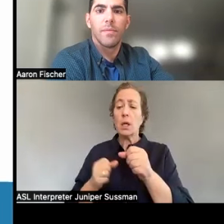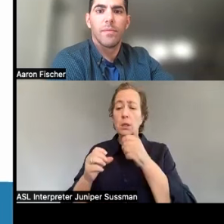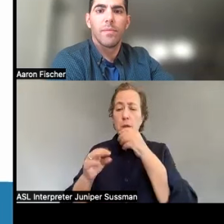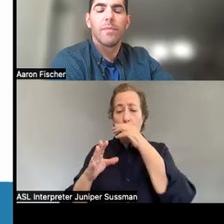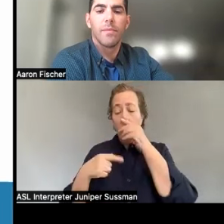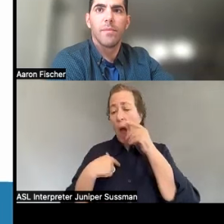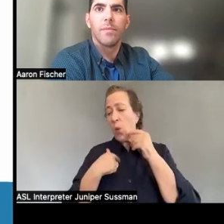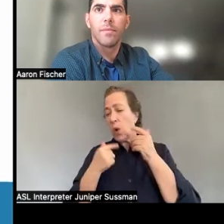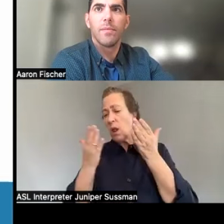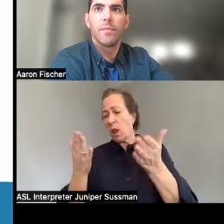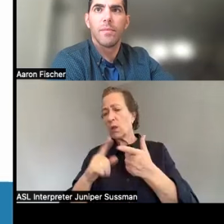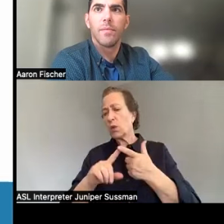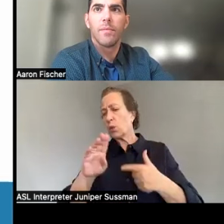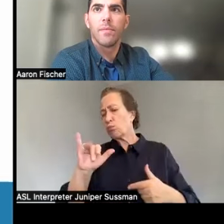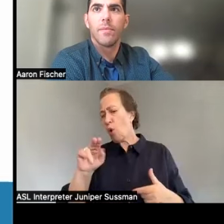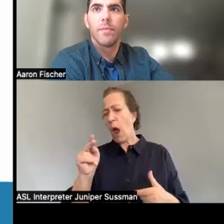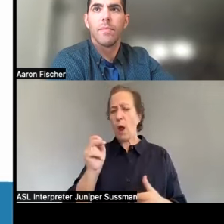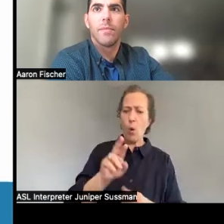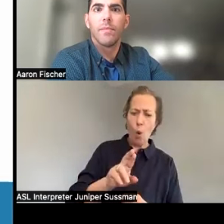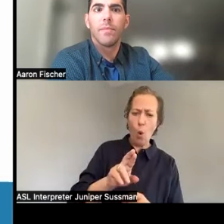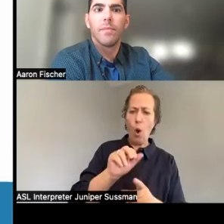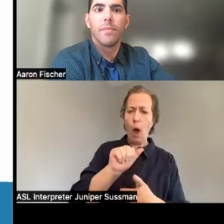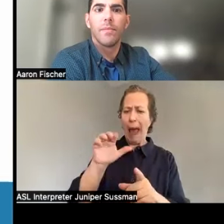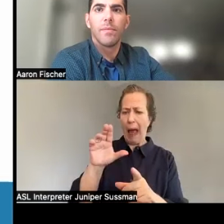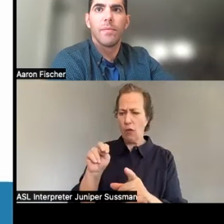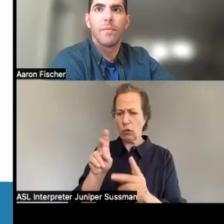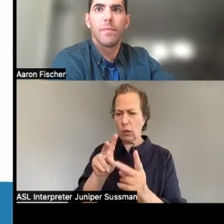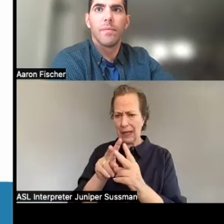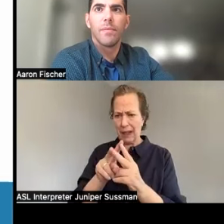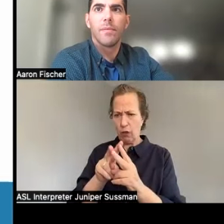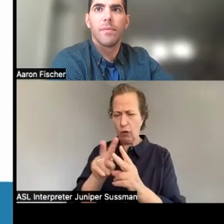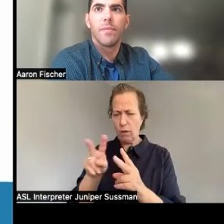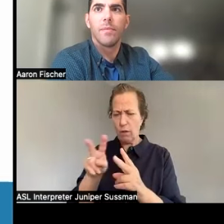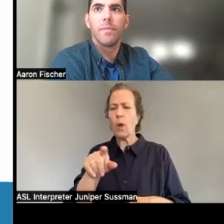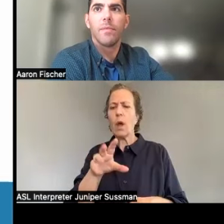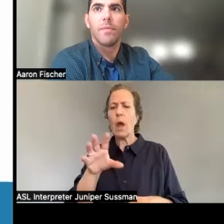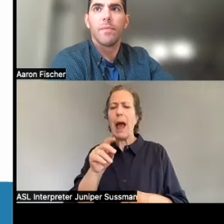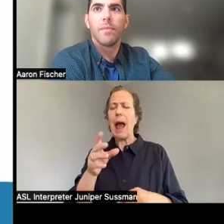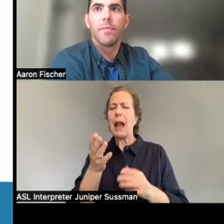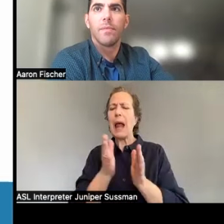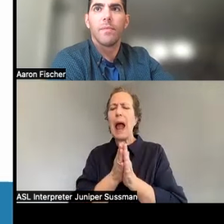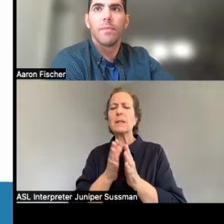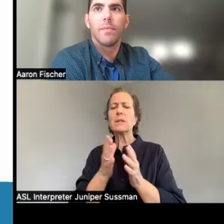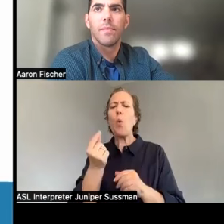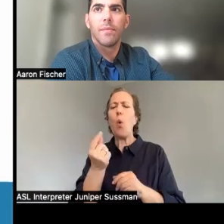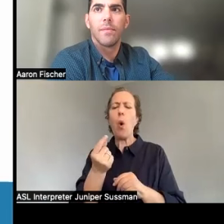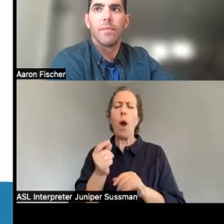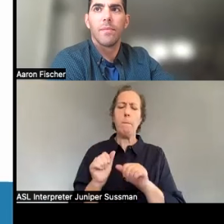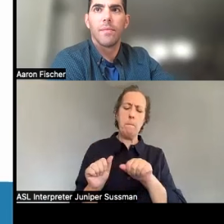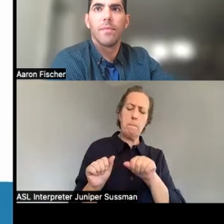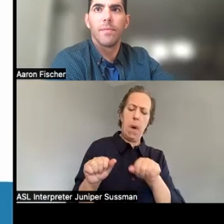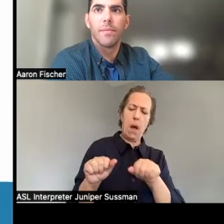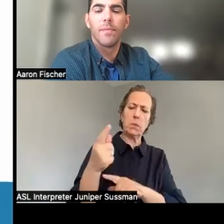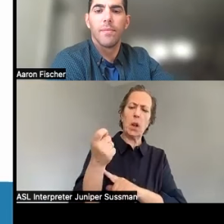Erin and ask you what possible legal violations exist in this scenario.